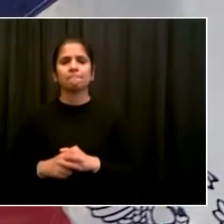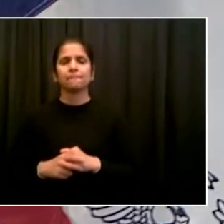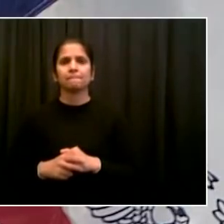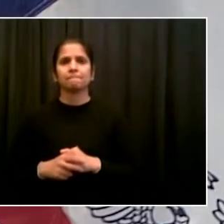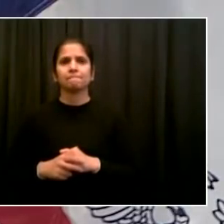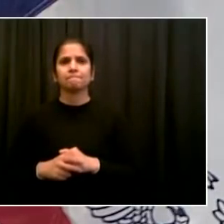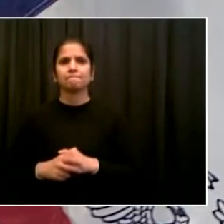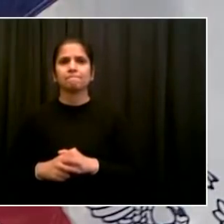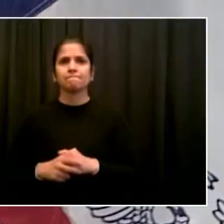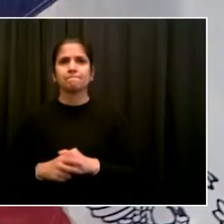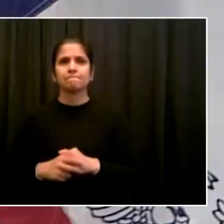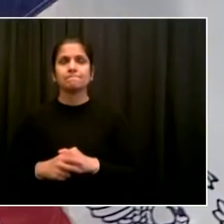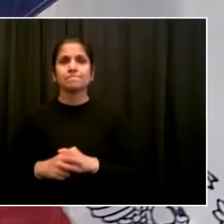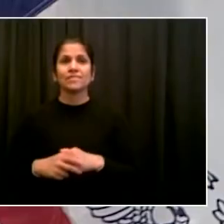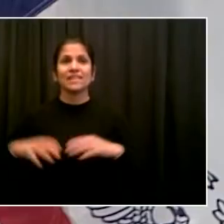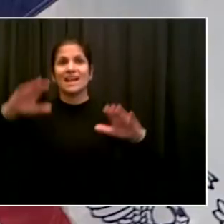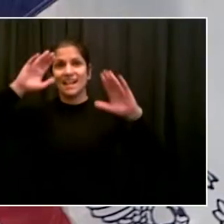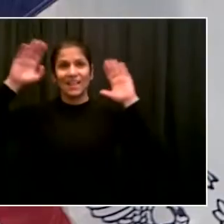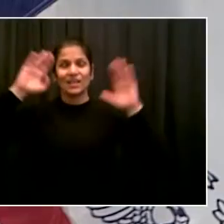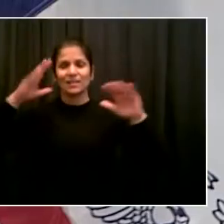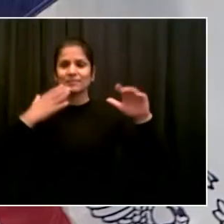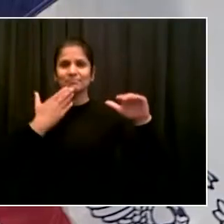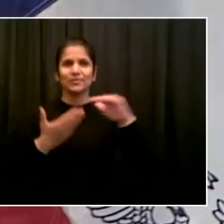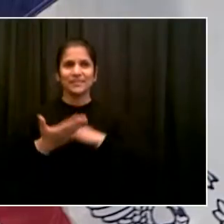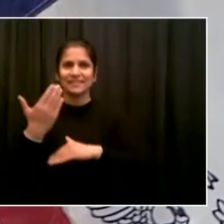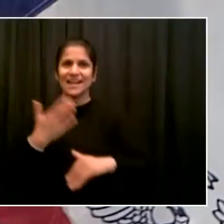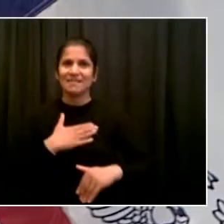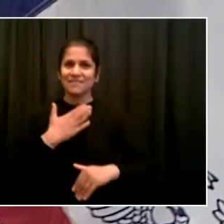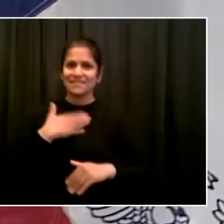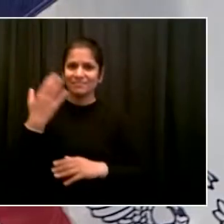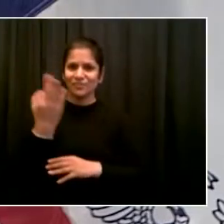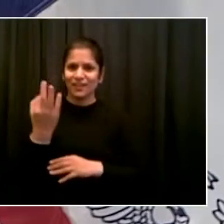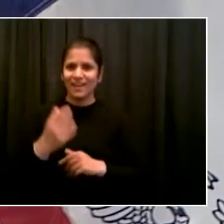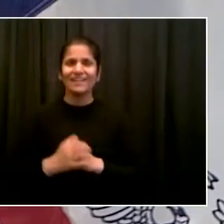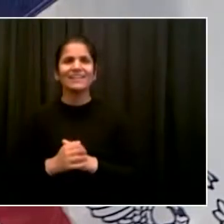Hey, good morning. Happy Friday. Happy Friday, James. How are you?